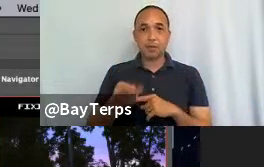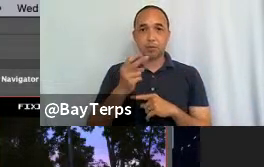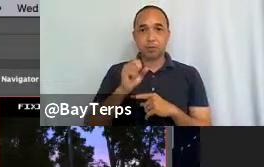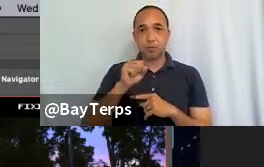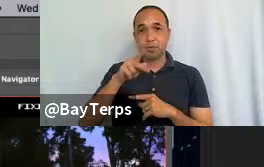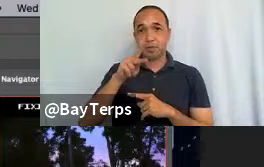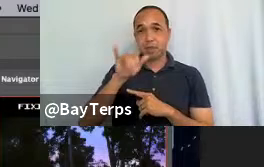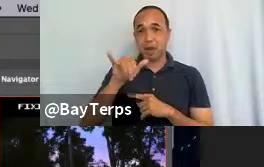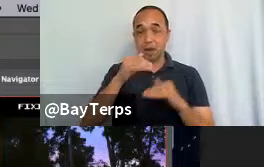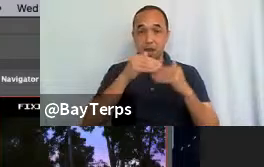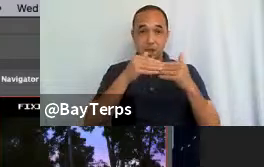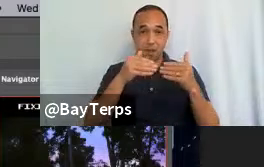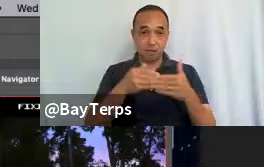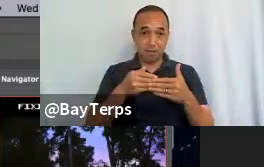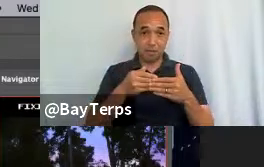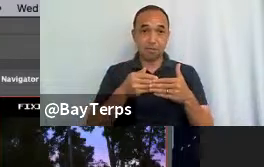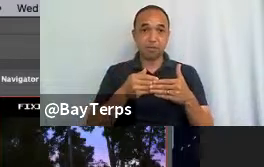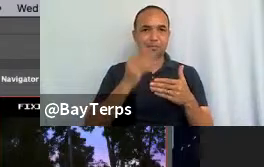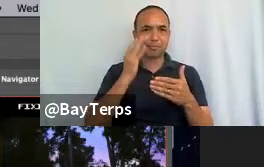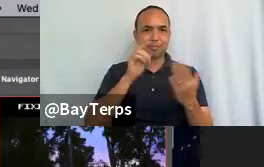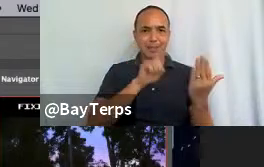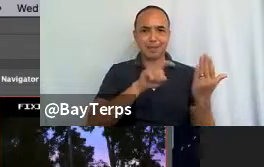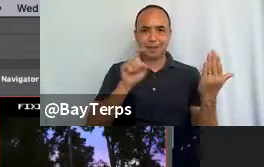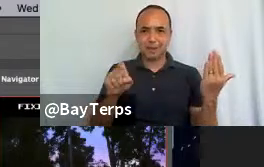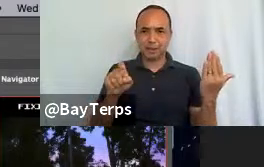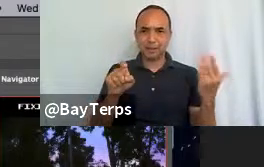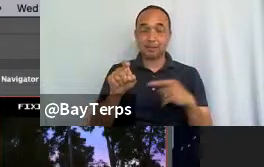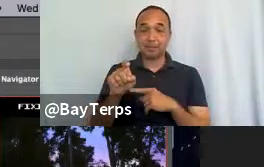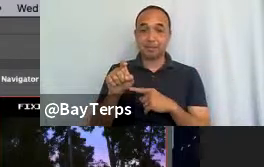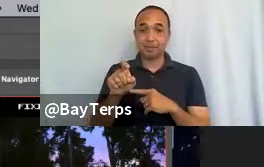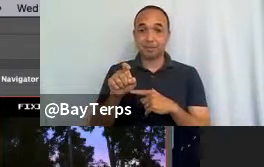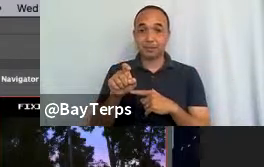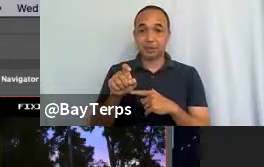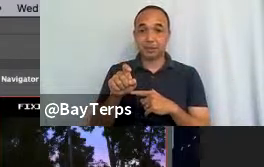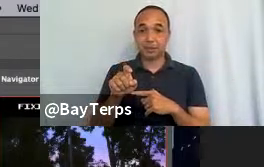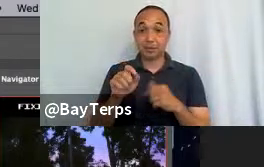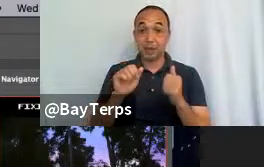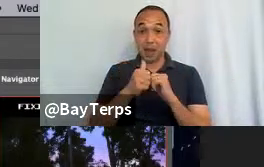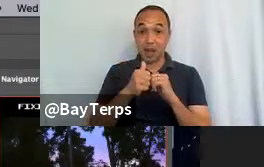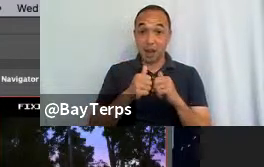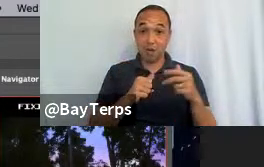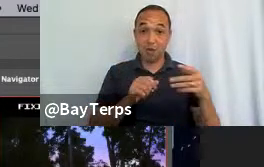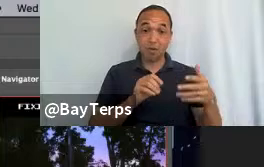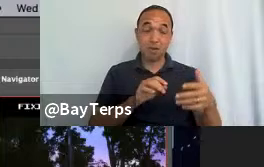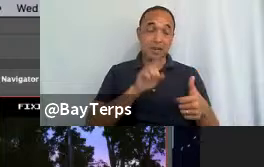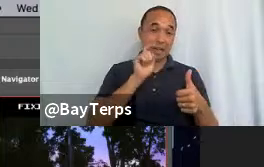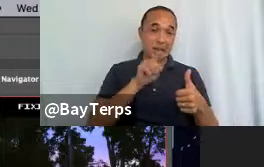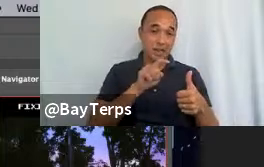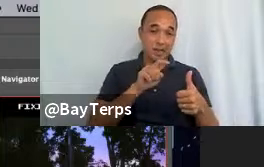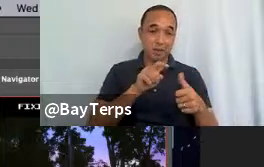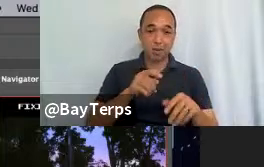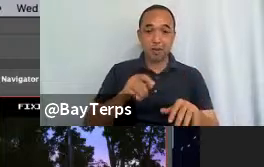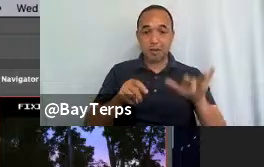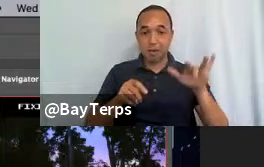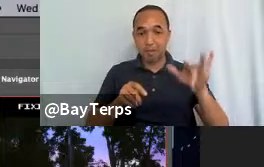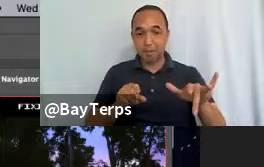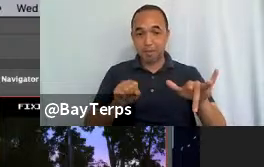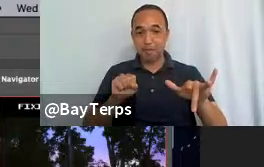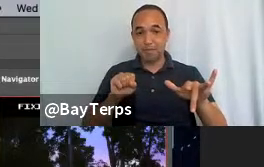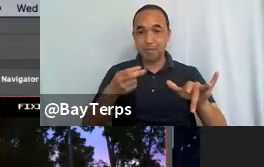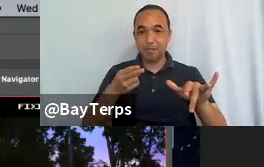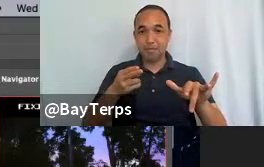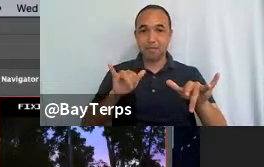I'm going to click on both of them, and the way you do that is you click on one, hold down the shift key and click on the second